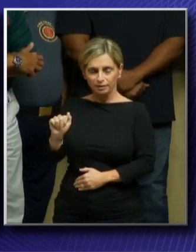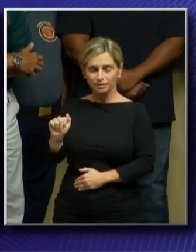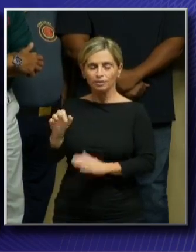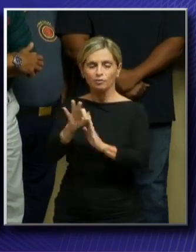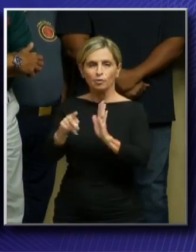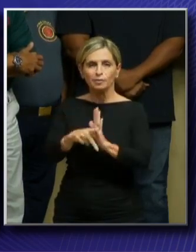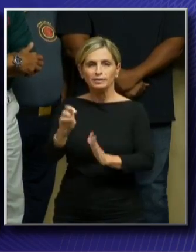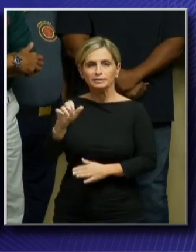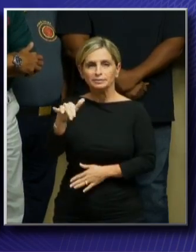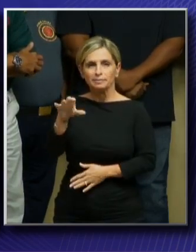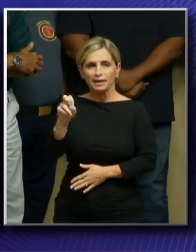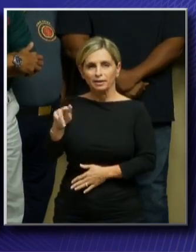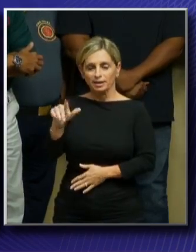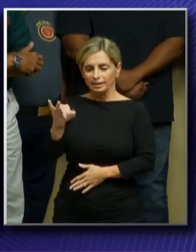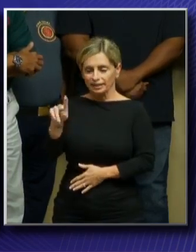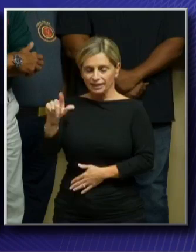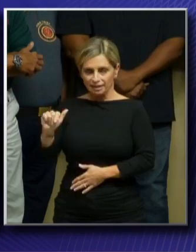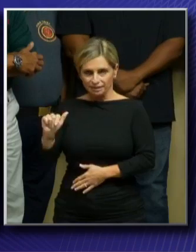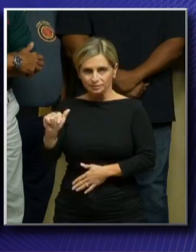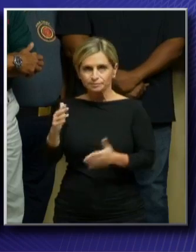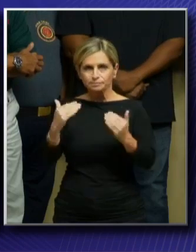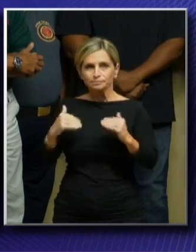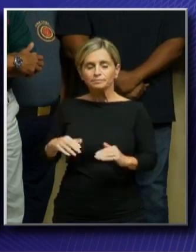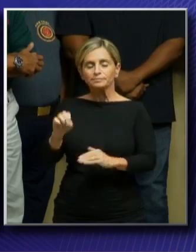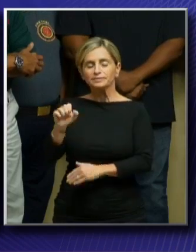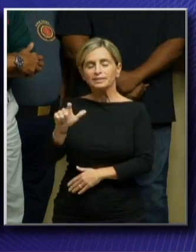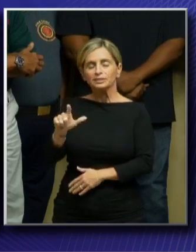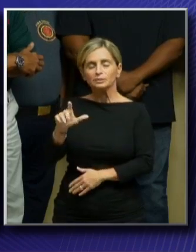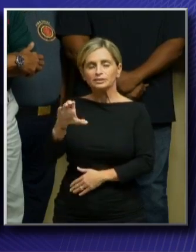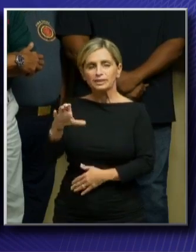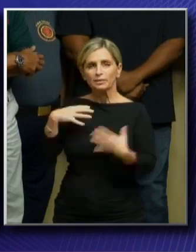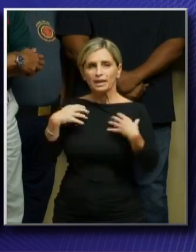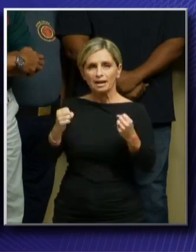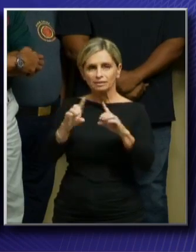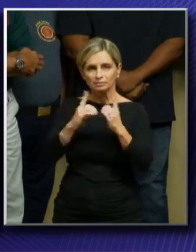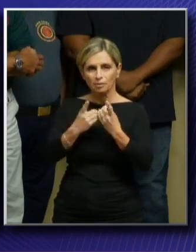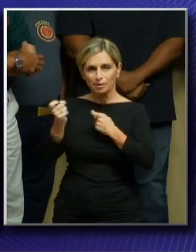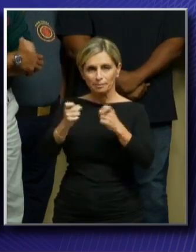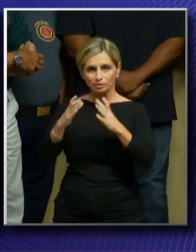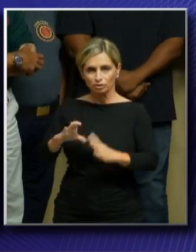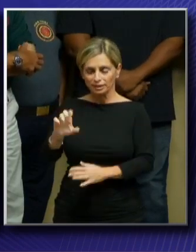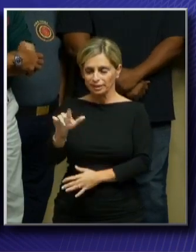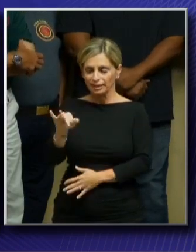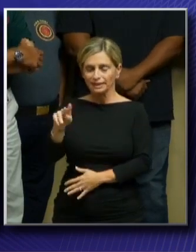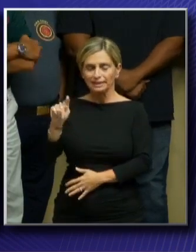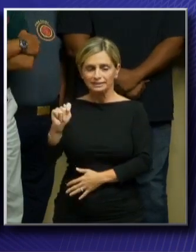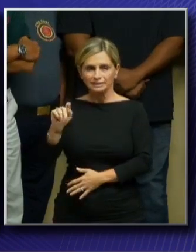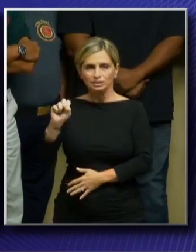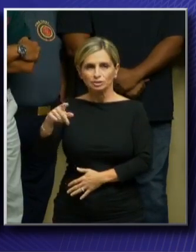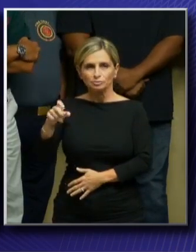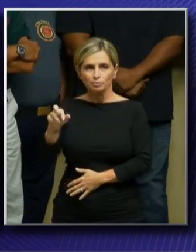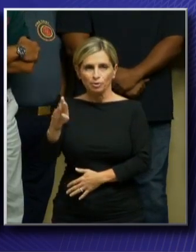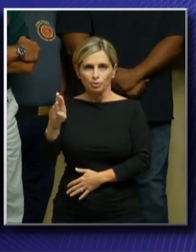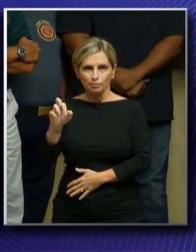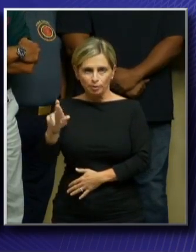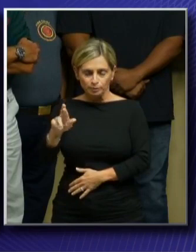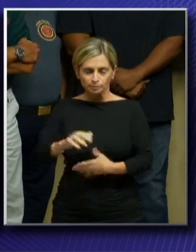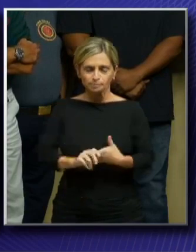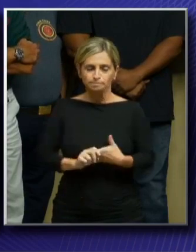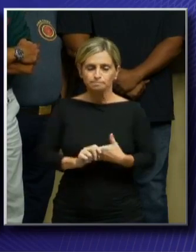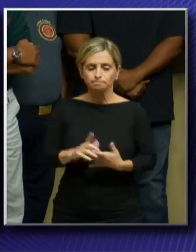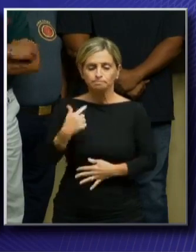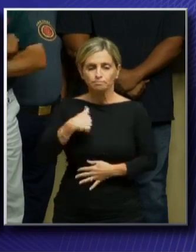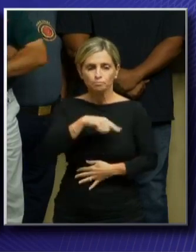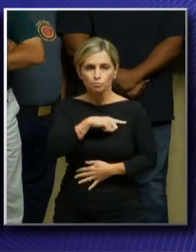Hudson, Fort Pierce City Manager Nick Mims, and St. Lucie County Health Department Administrator Clint Sperber. So as we've